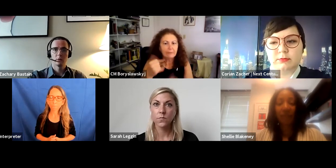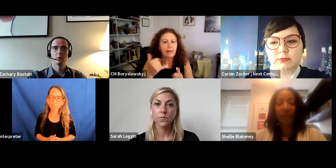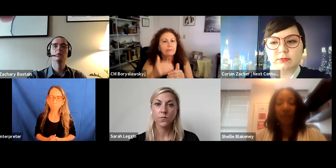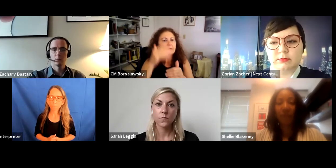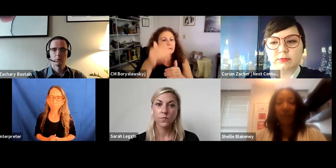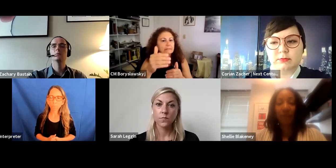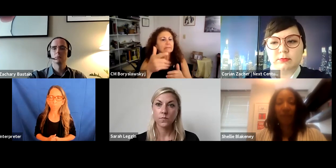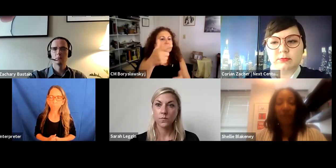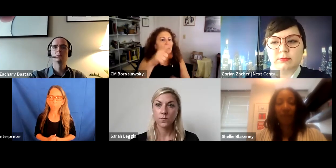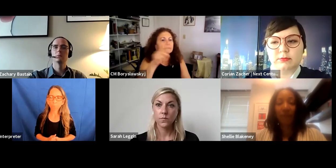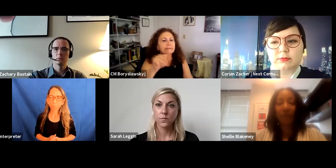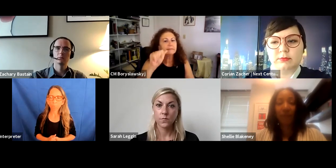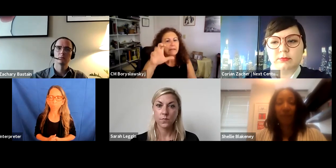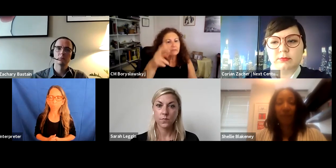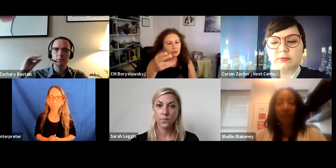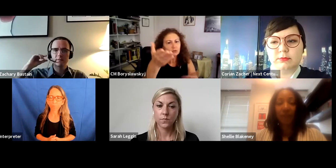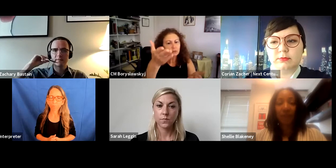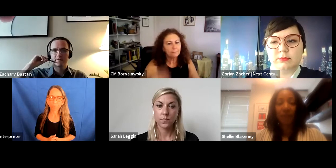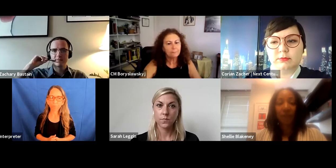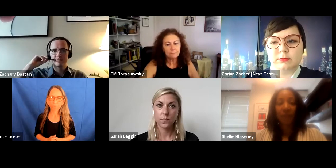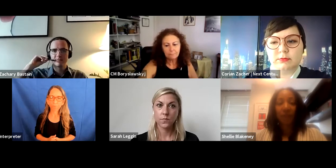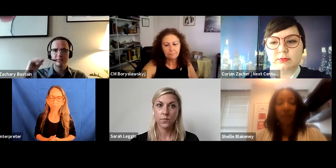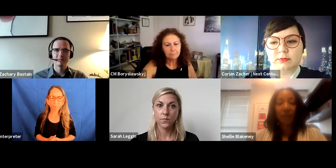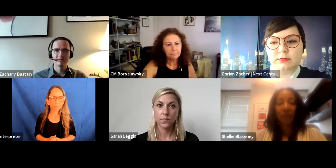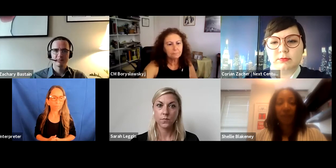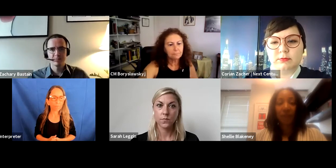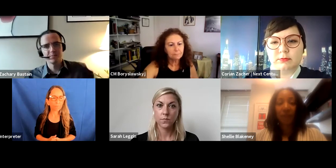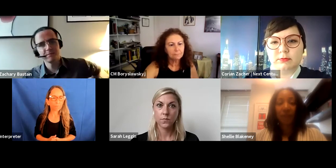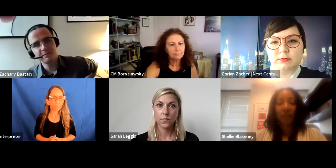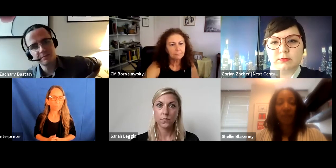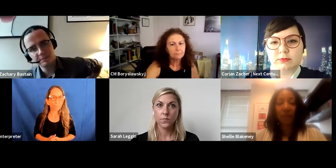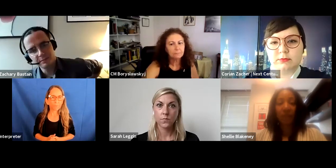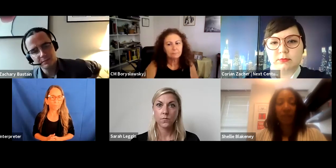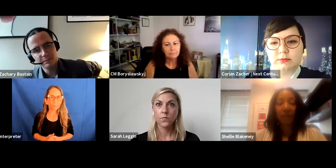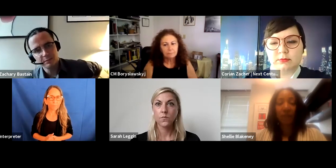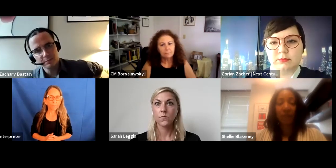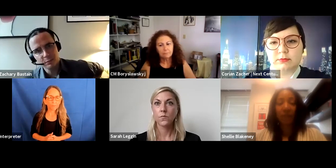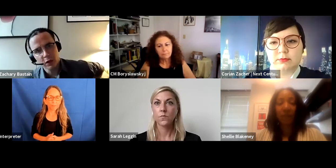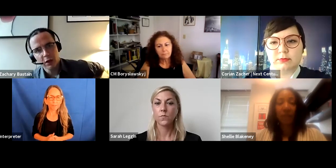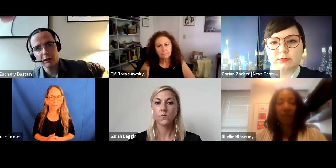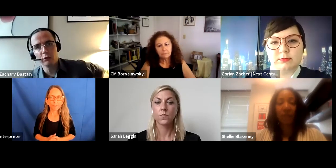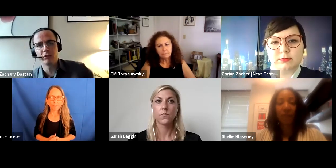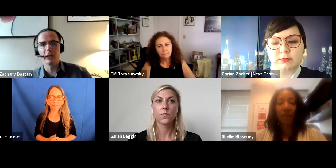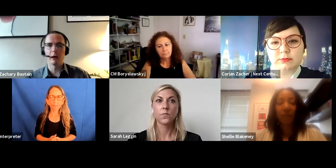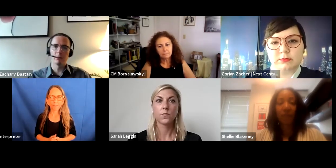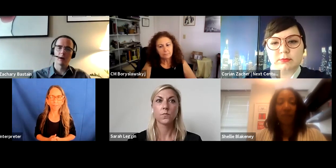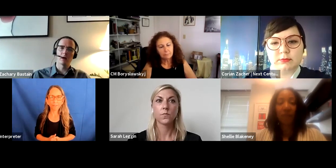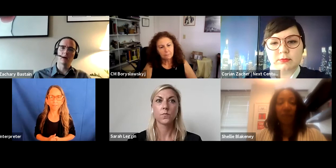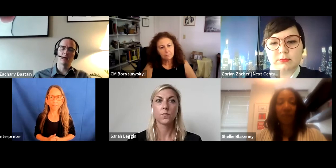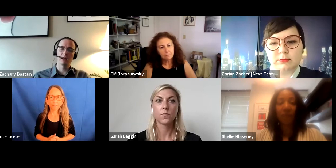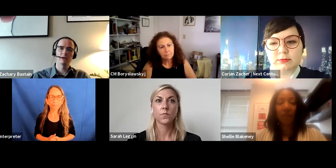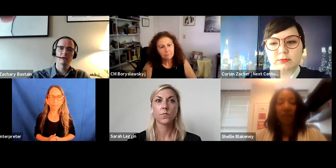chat, that would be great. Thank you so much, Sarah. And then up next, Zachary, you can go ahead and start. Thank you,